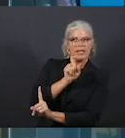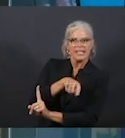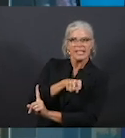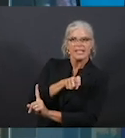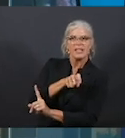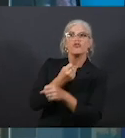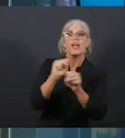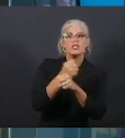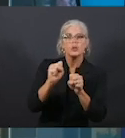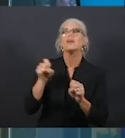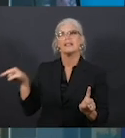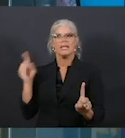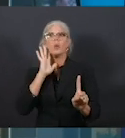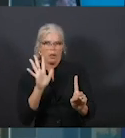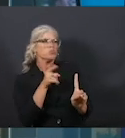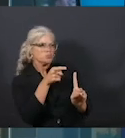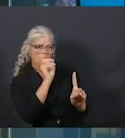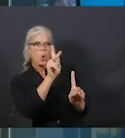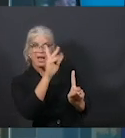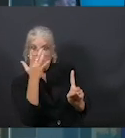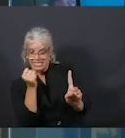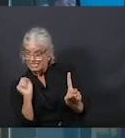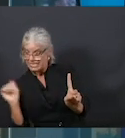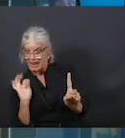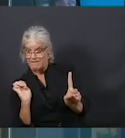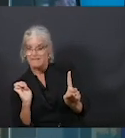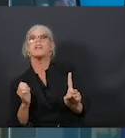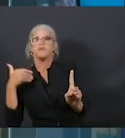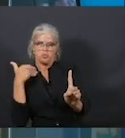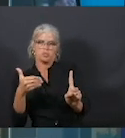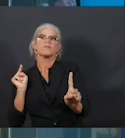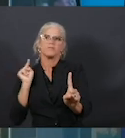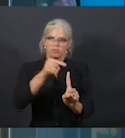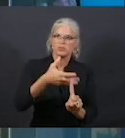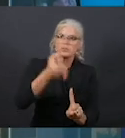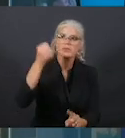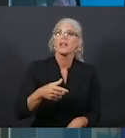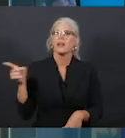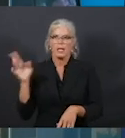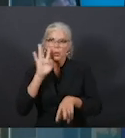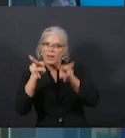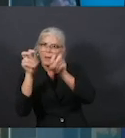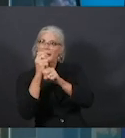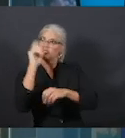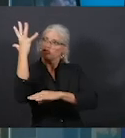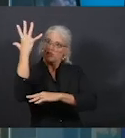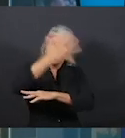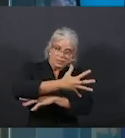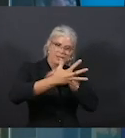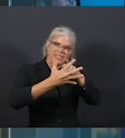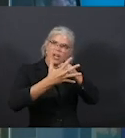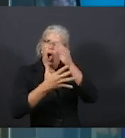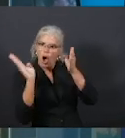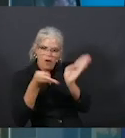the number one. But then get the power back on, and that's why they've mobilized all these resources. We've been doing this on all the different storms. They